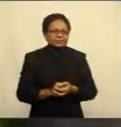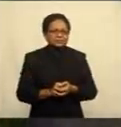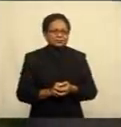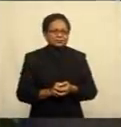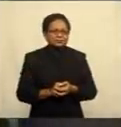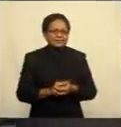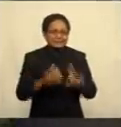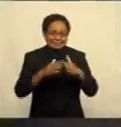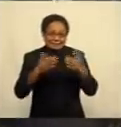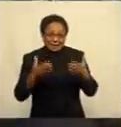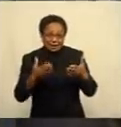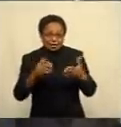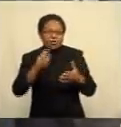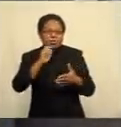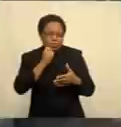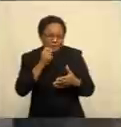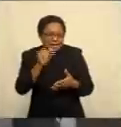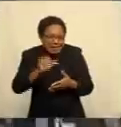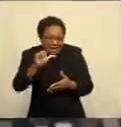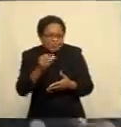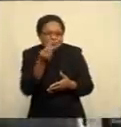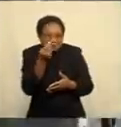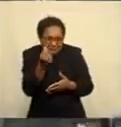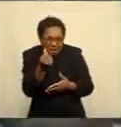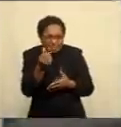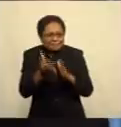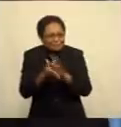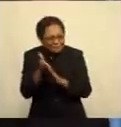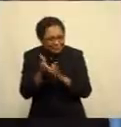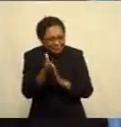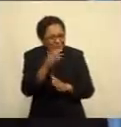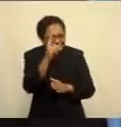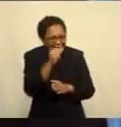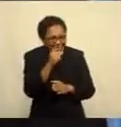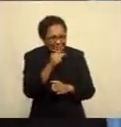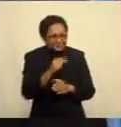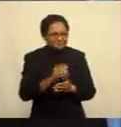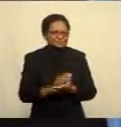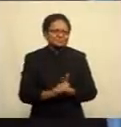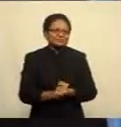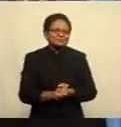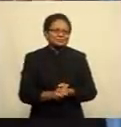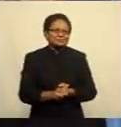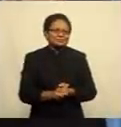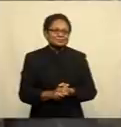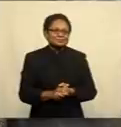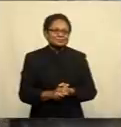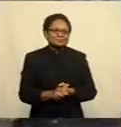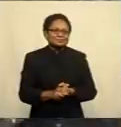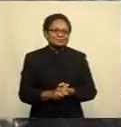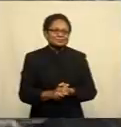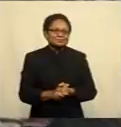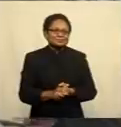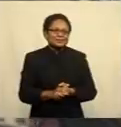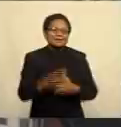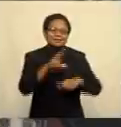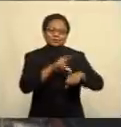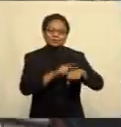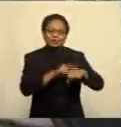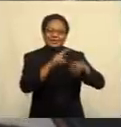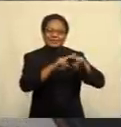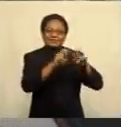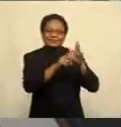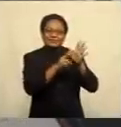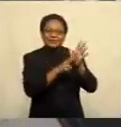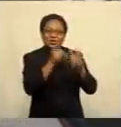allow some degree of movement during that lockdown phase, just so that you can access some of your essentials. Dr. Fong says there will be